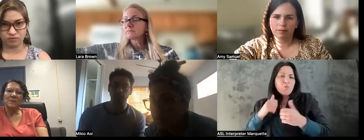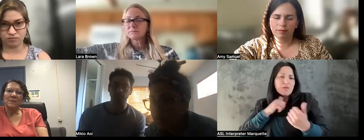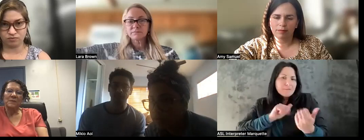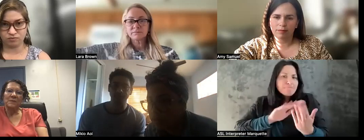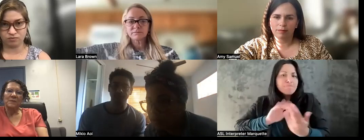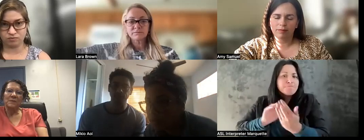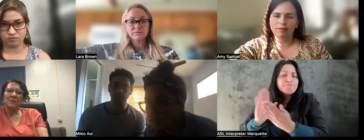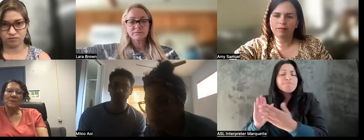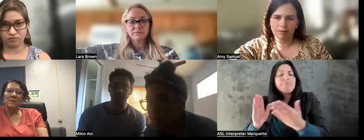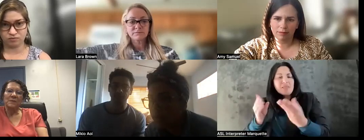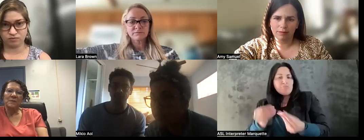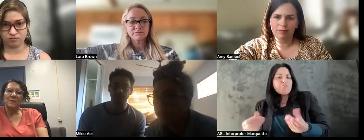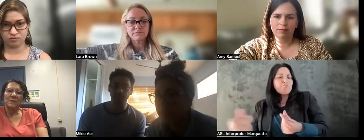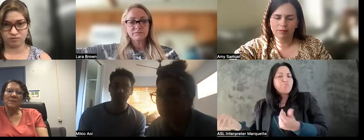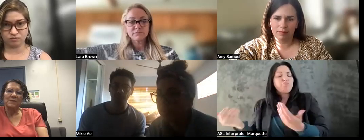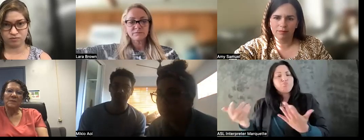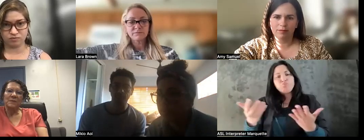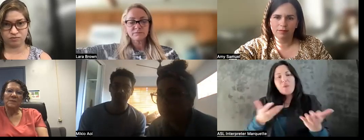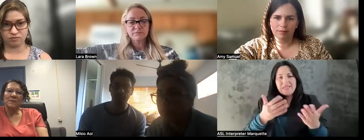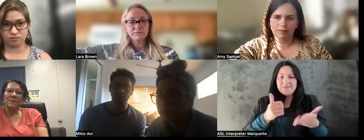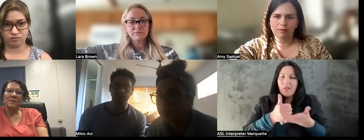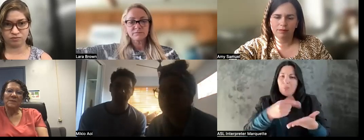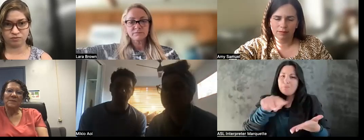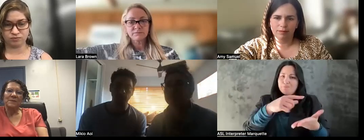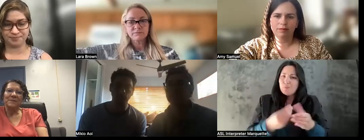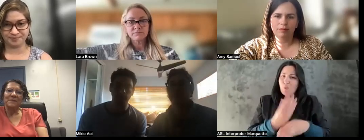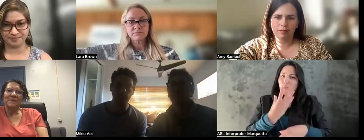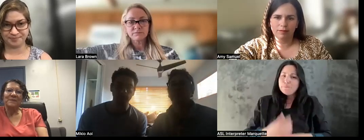with our students to kind of grow from.